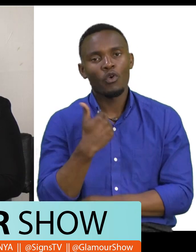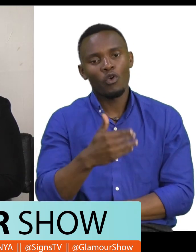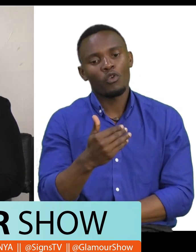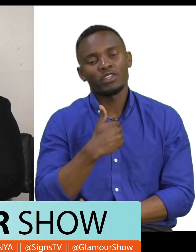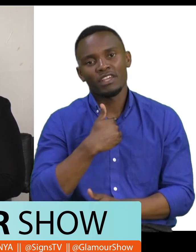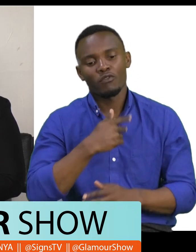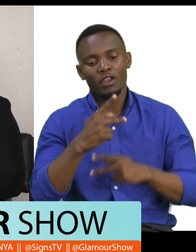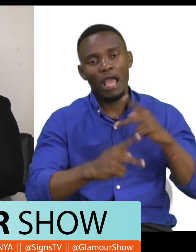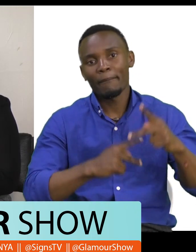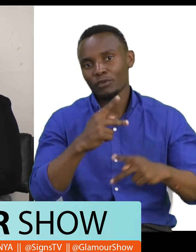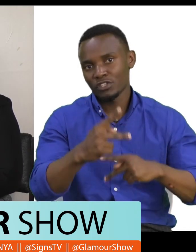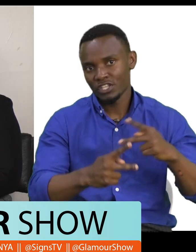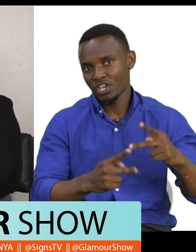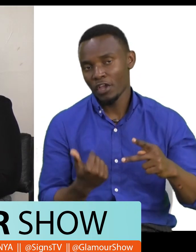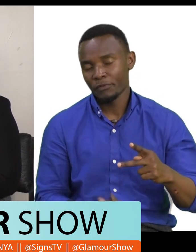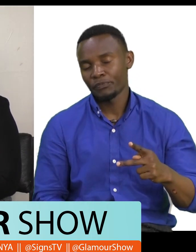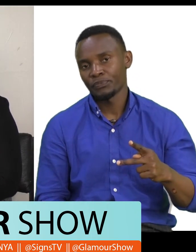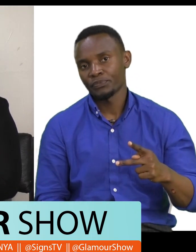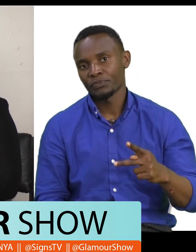have a procedure that